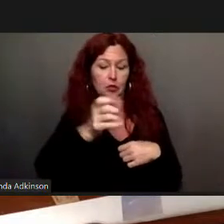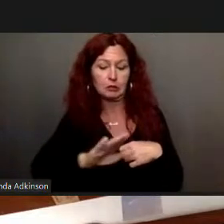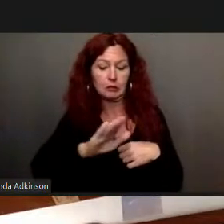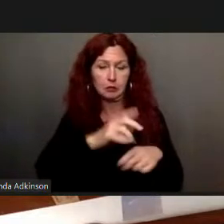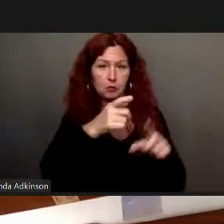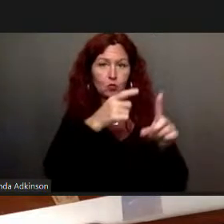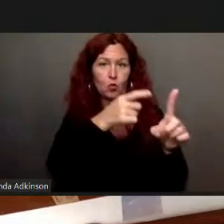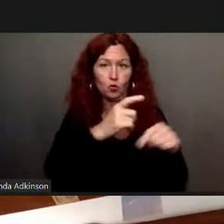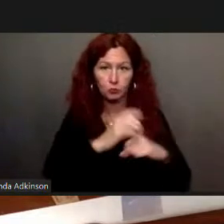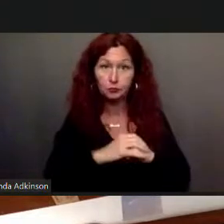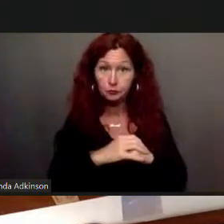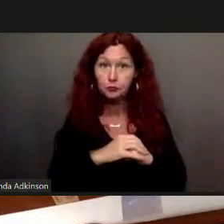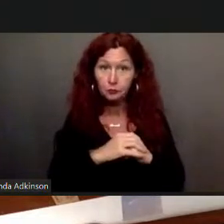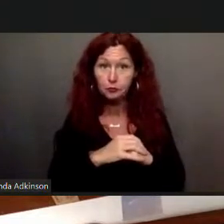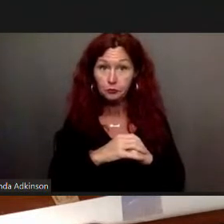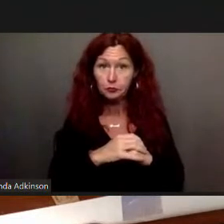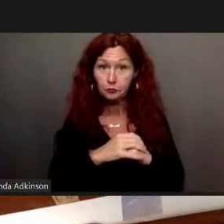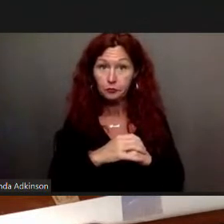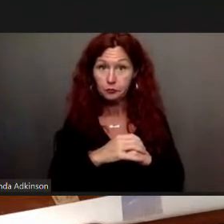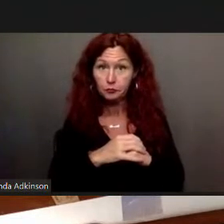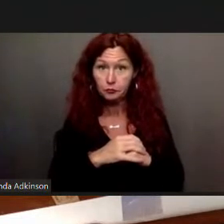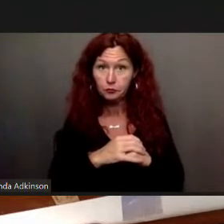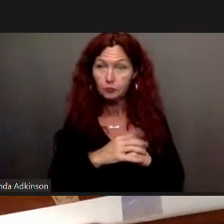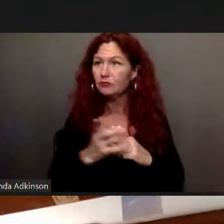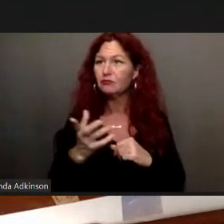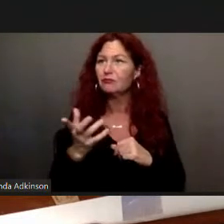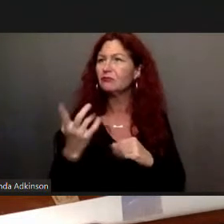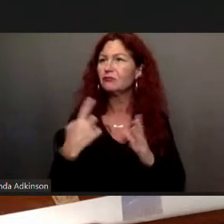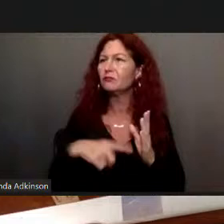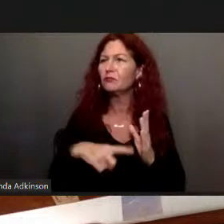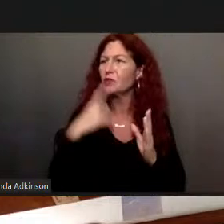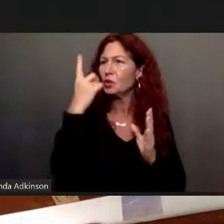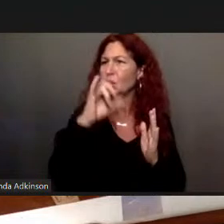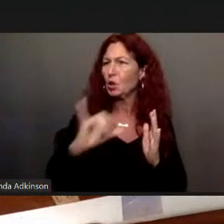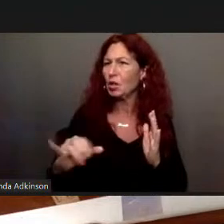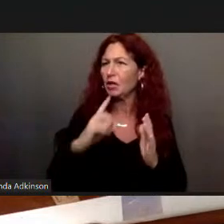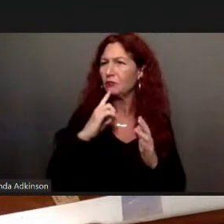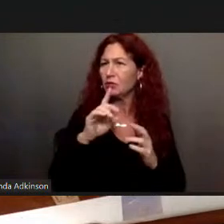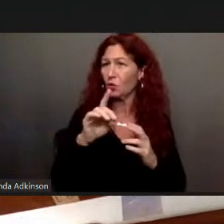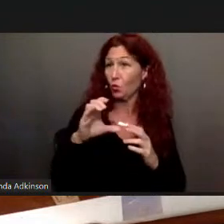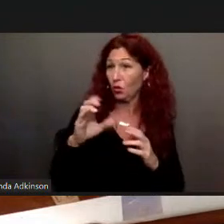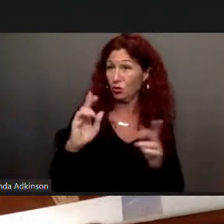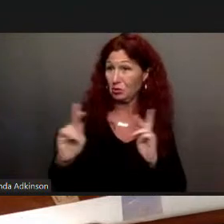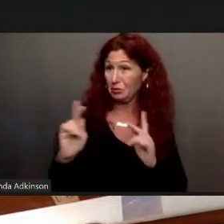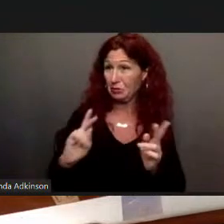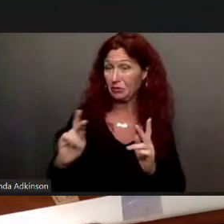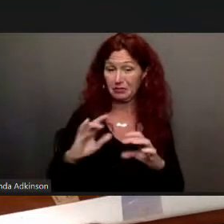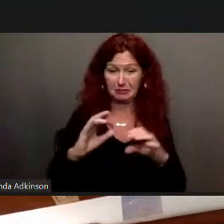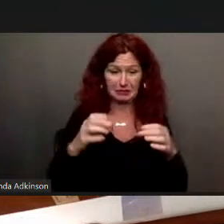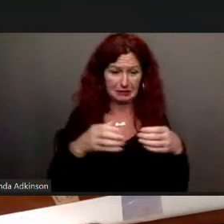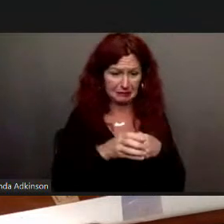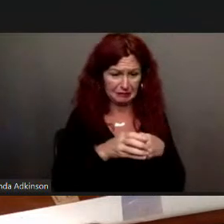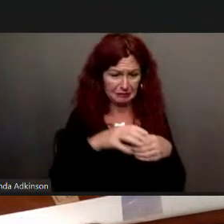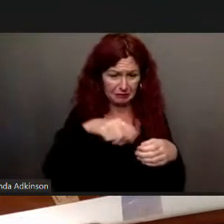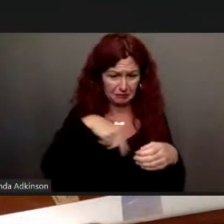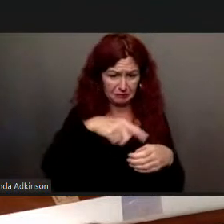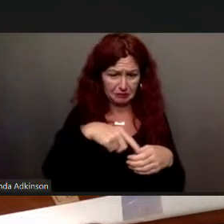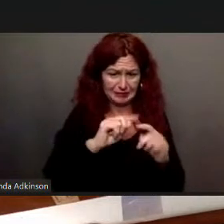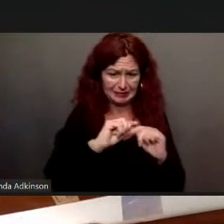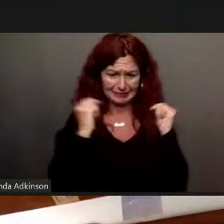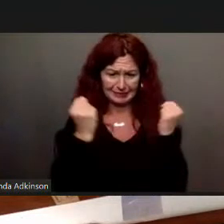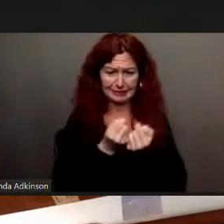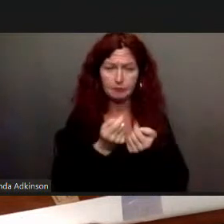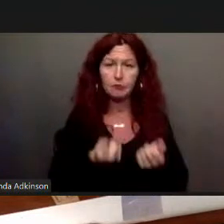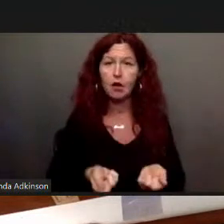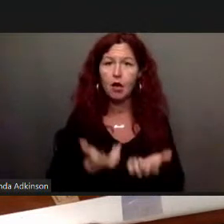Okay. And just what will it look like? I know you said 100 people. Would it be like teams of, you know, five or six? Like how many